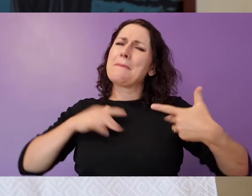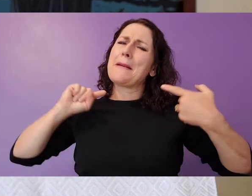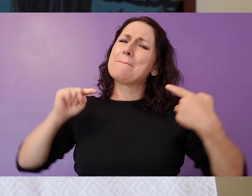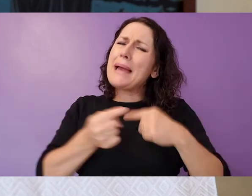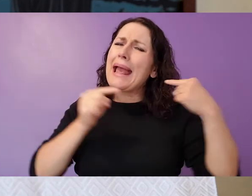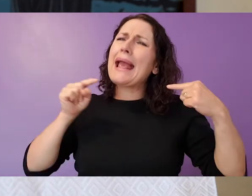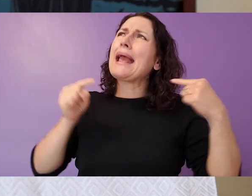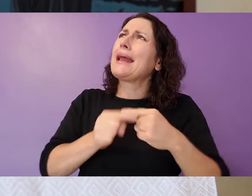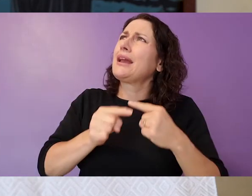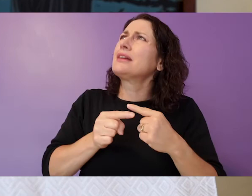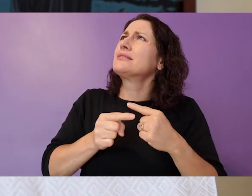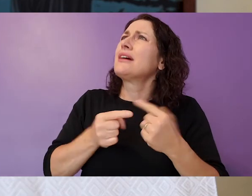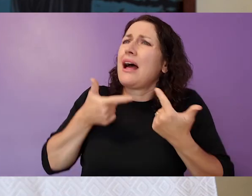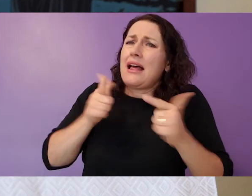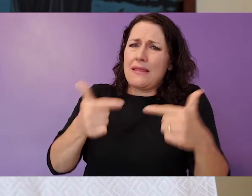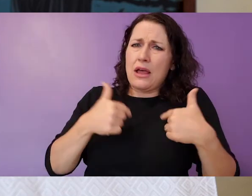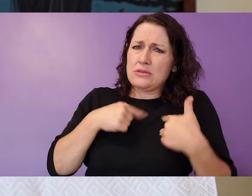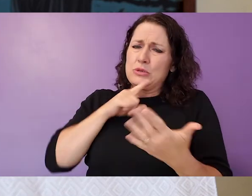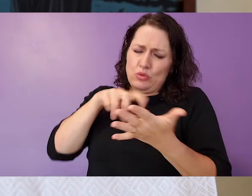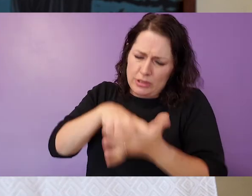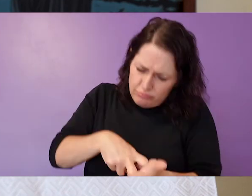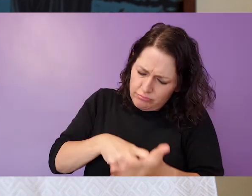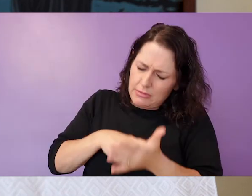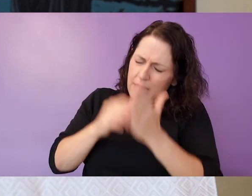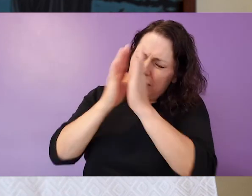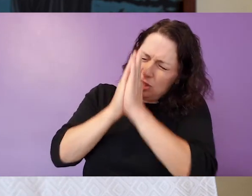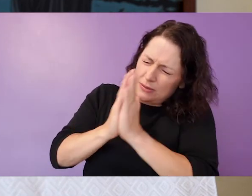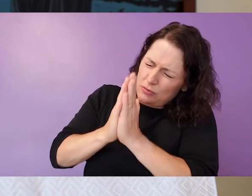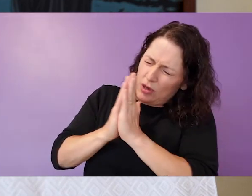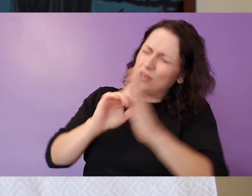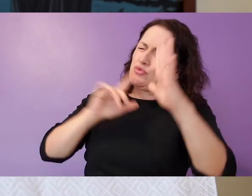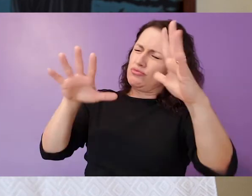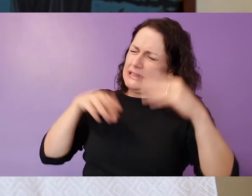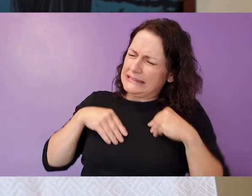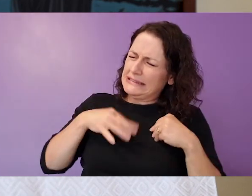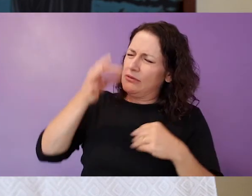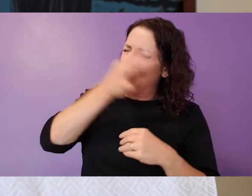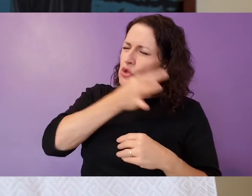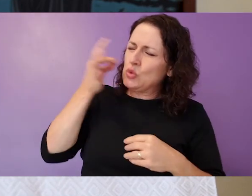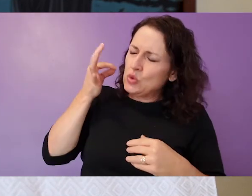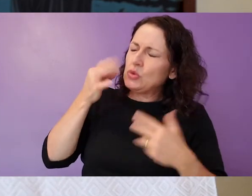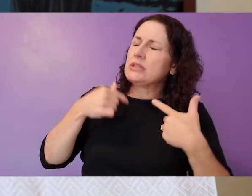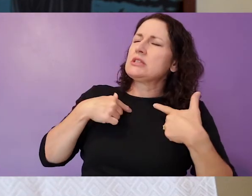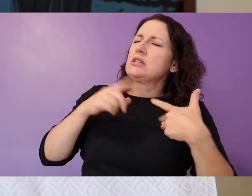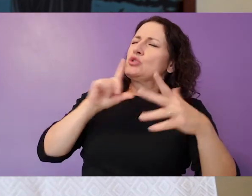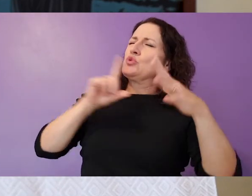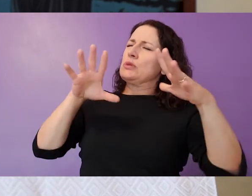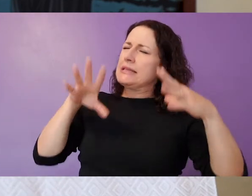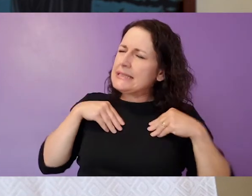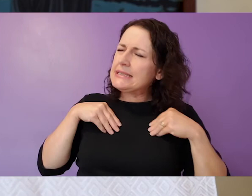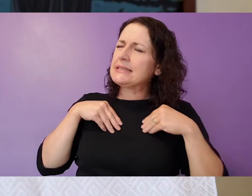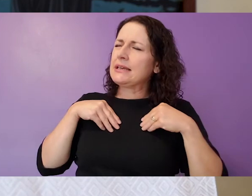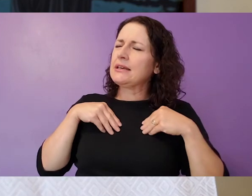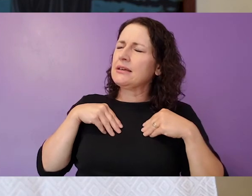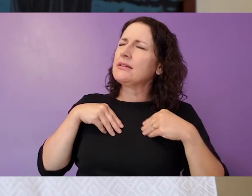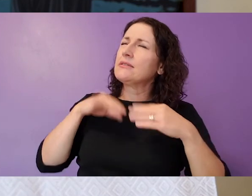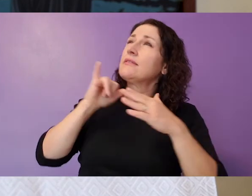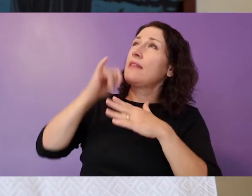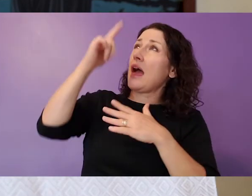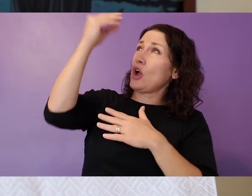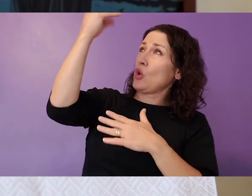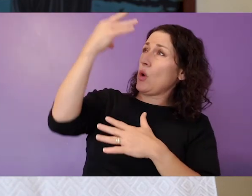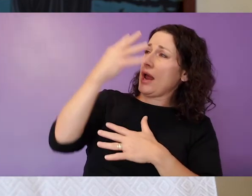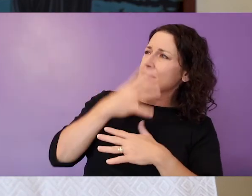pray. It allows me to receive the grace of the Eucharist, to receive the grace like